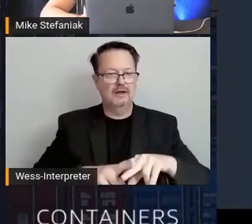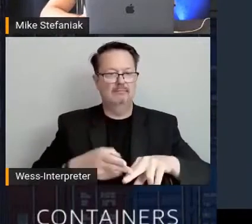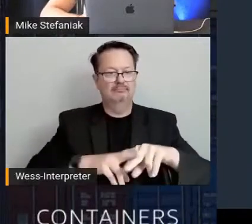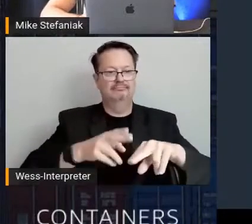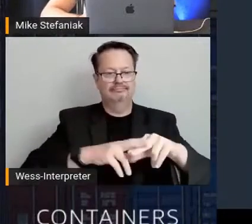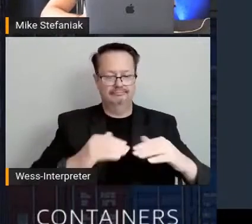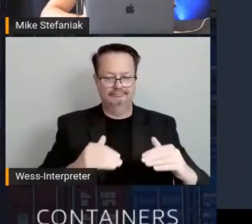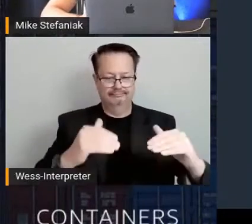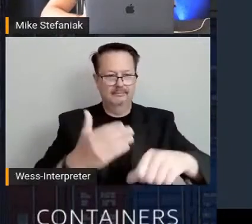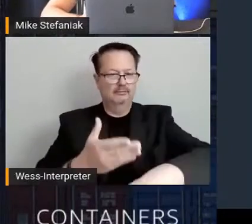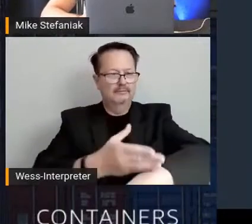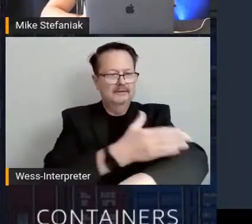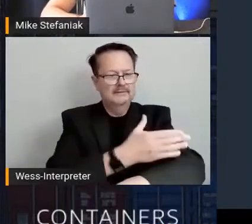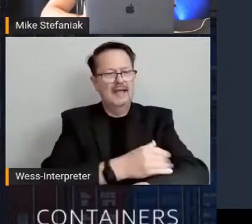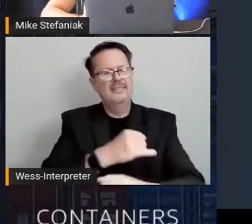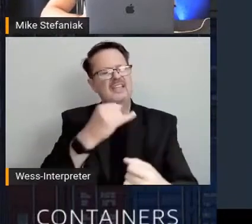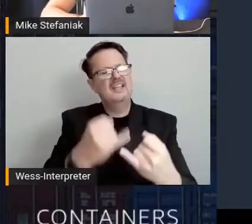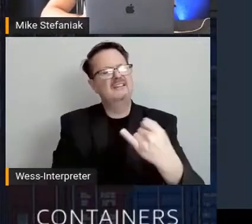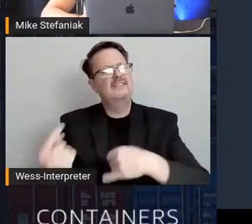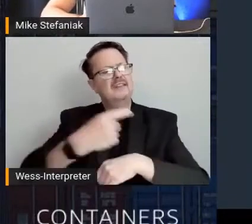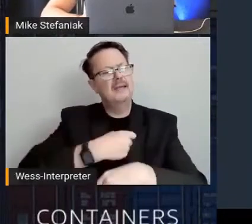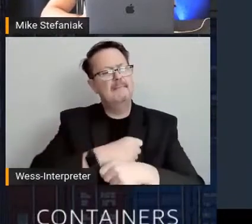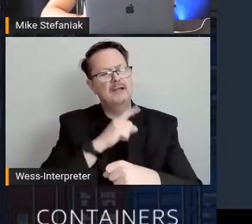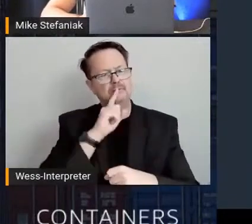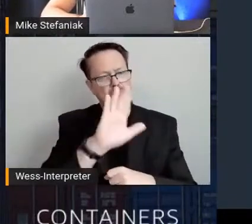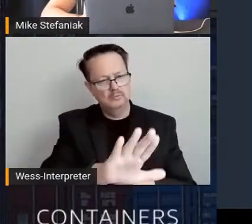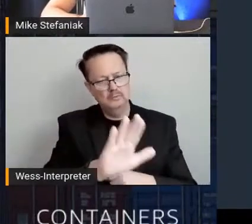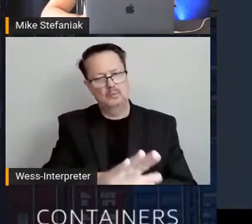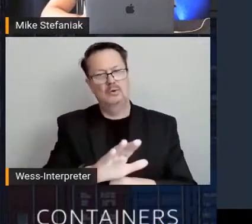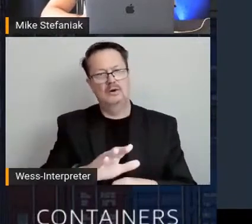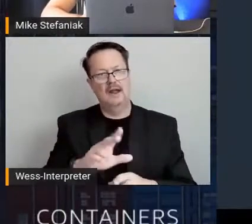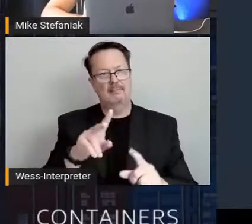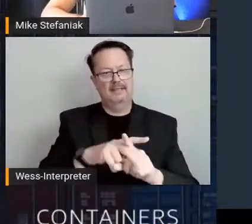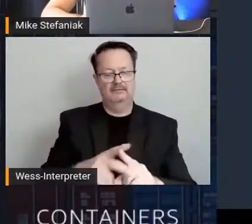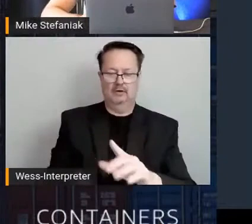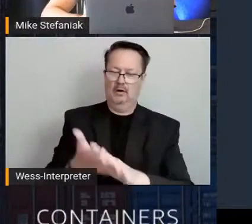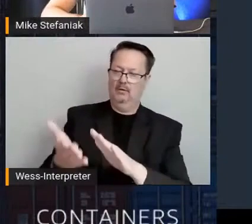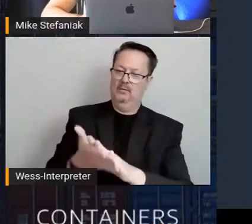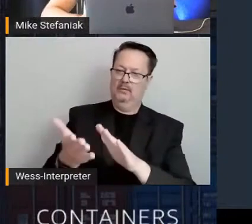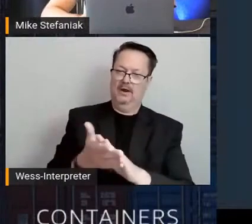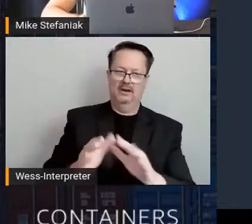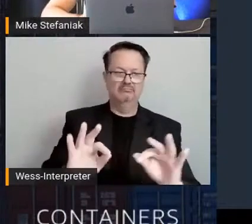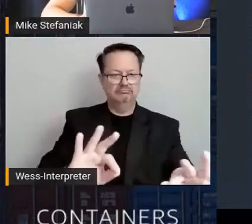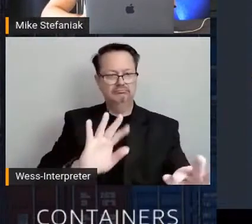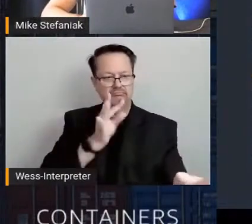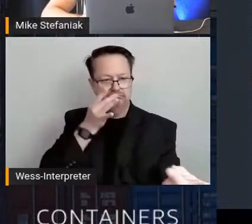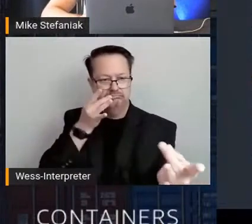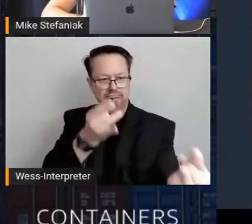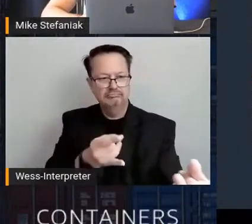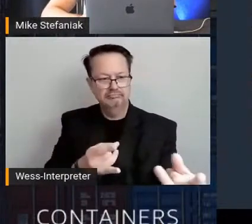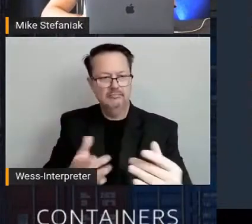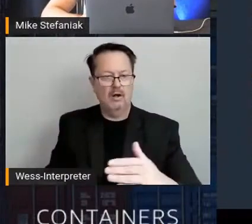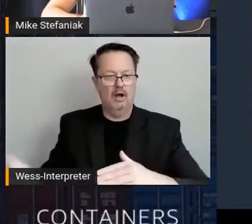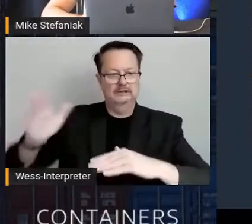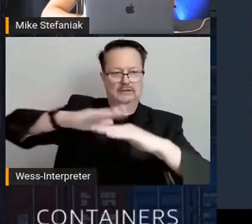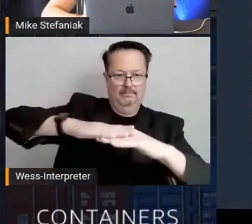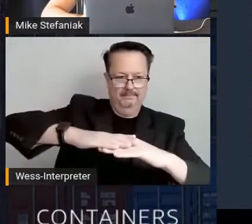your applications are running resiliently on top of Kubernetes.